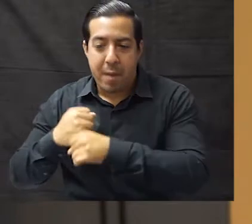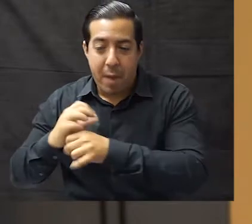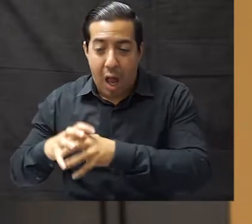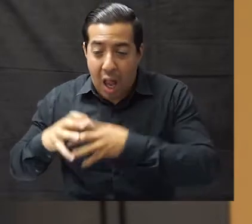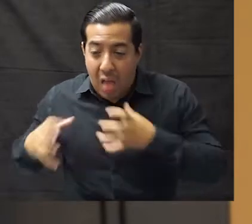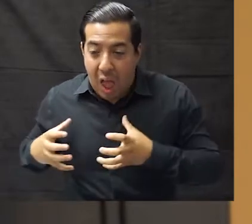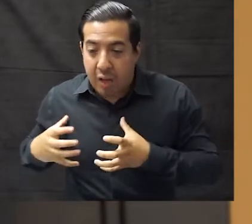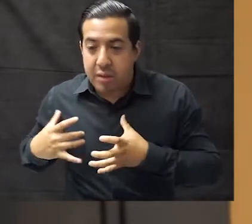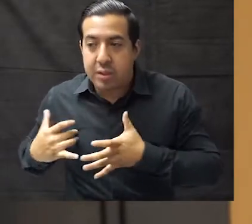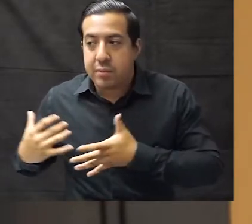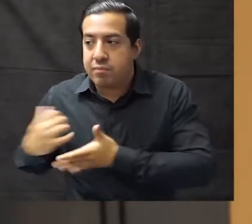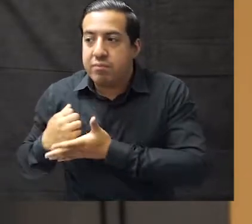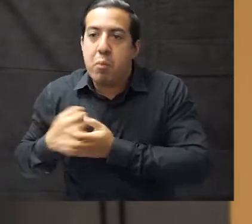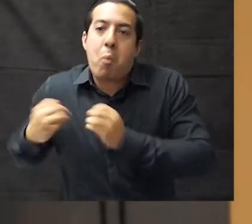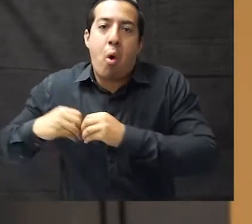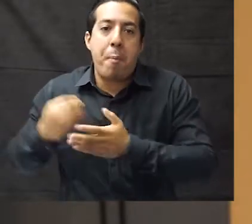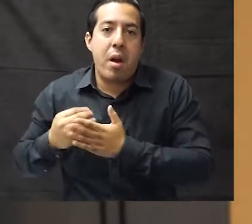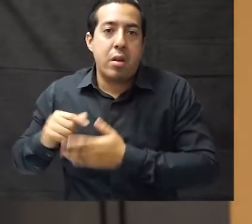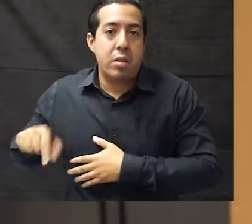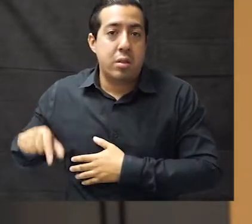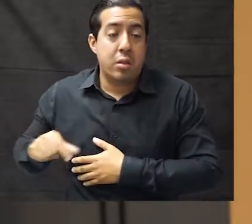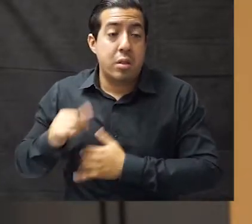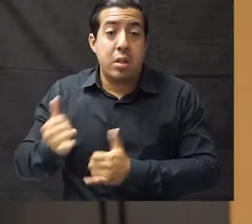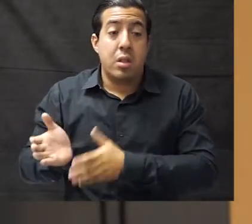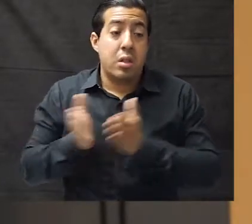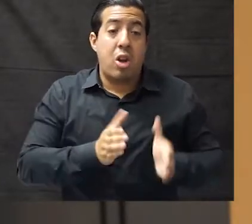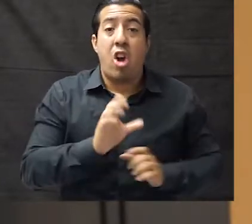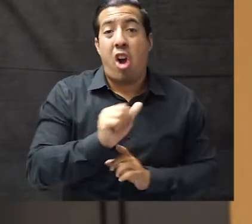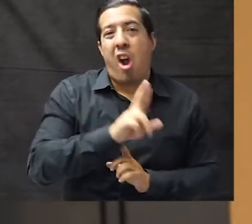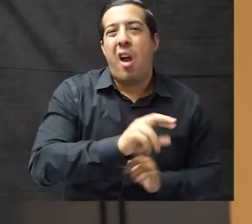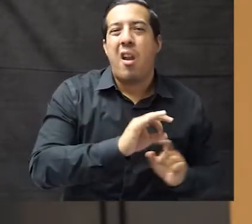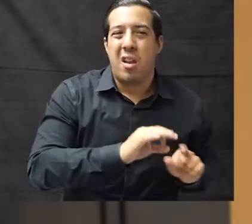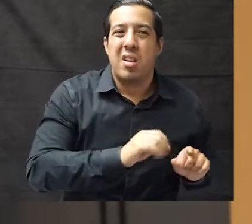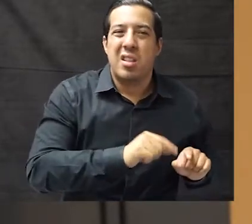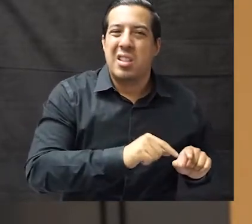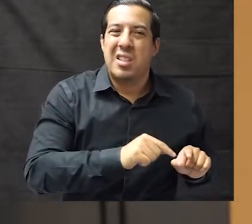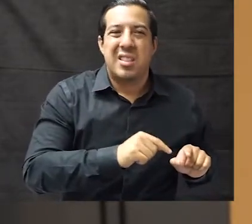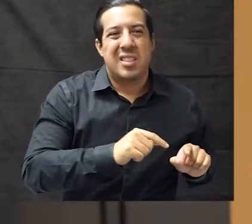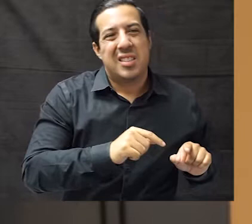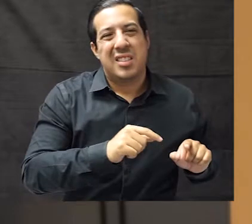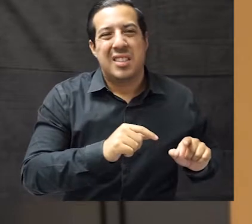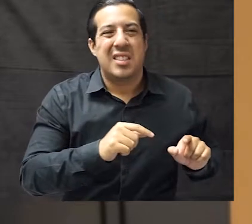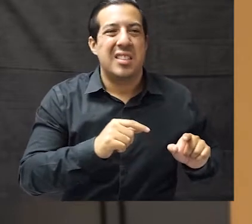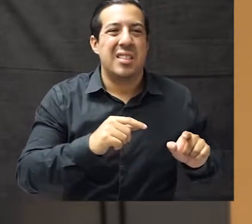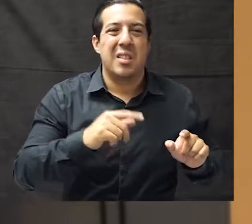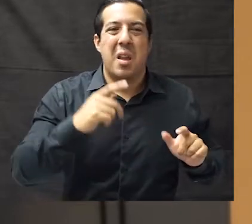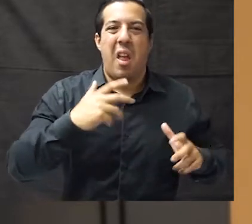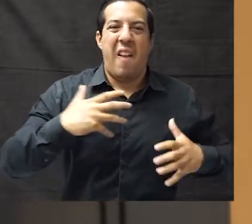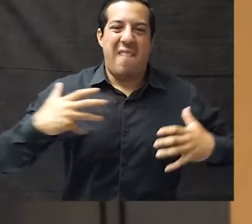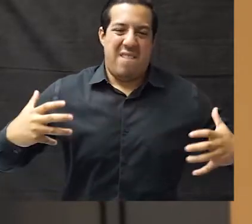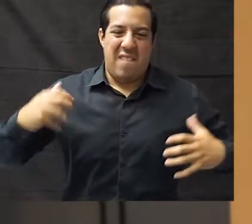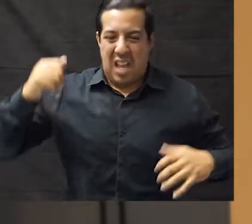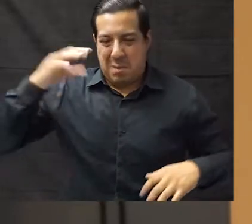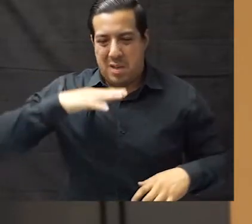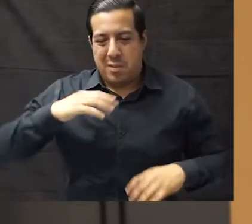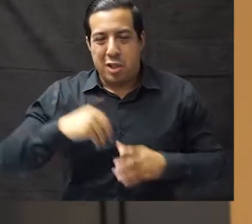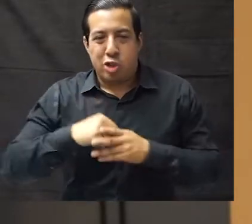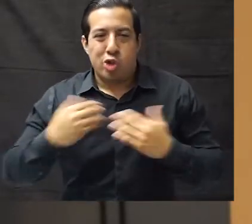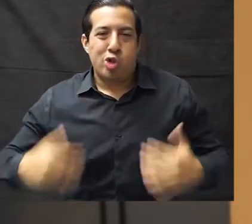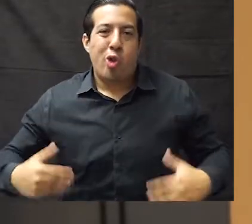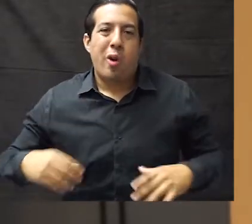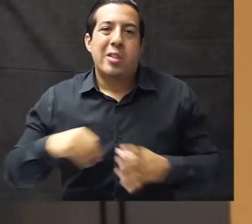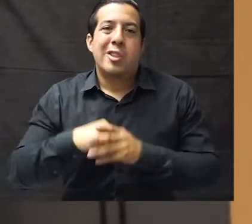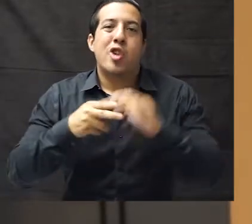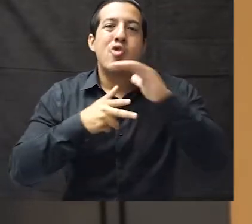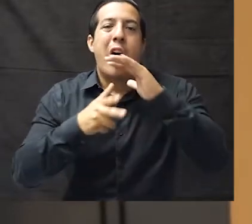of stearates, basically builders for pills, shakes it up, puts it in his internet-provided pill mill,